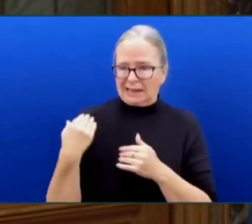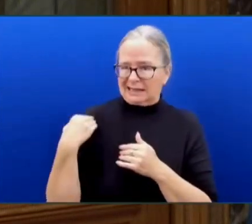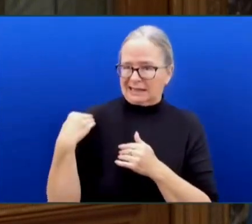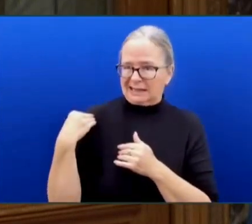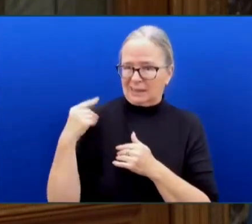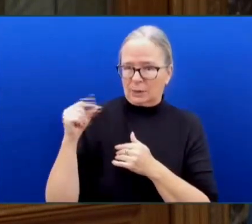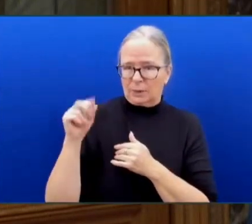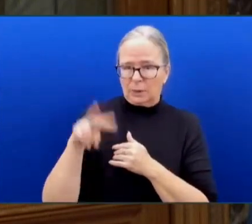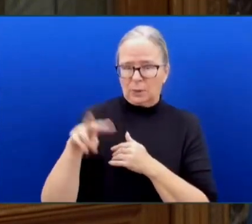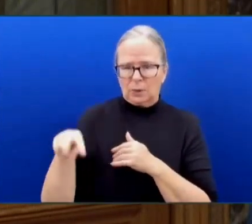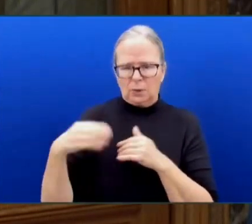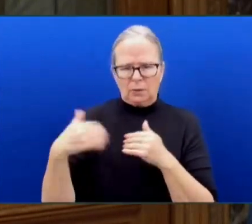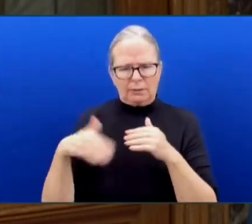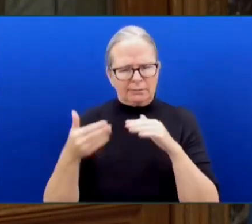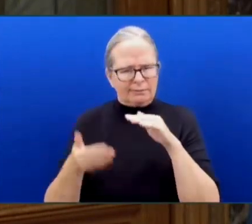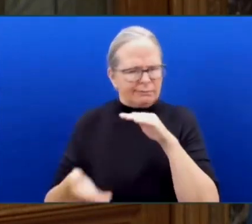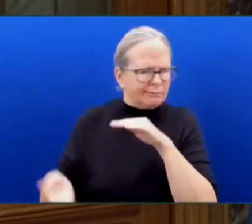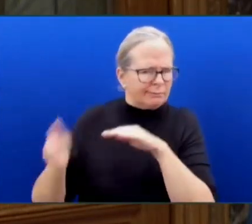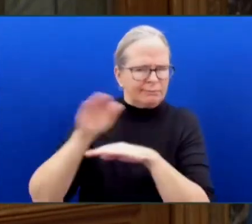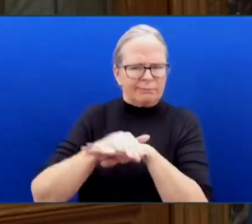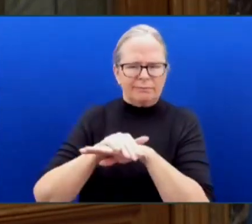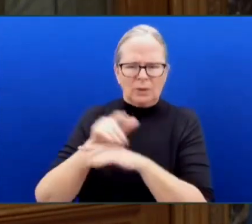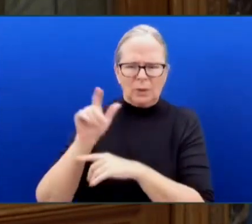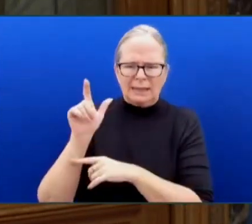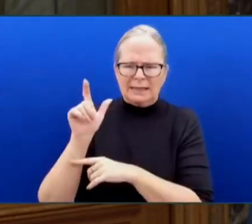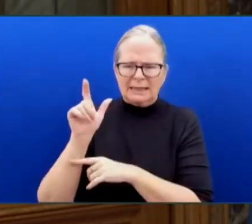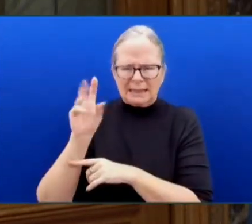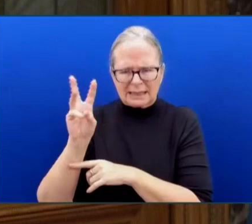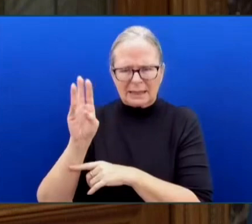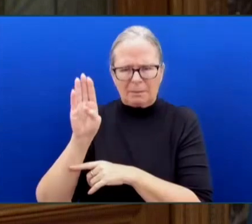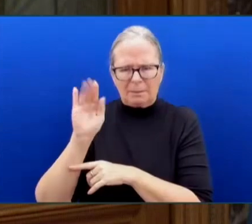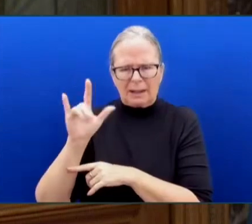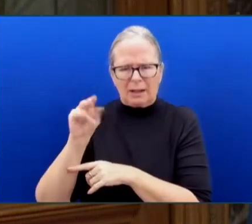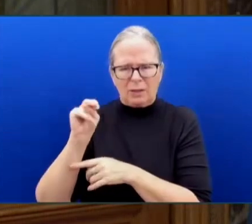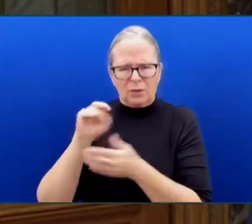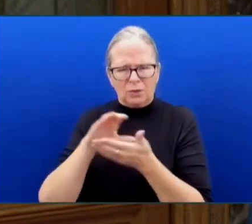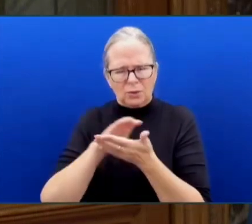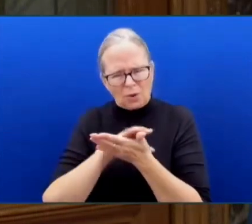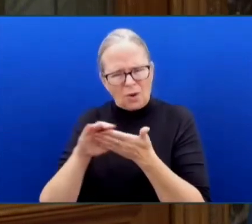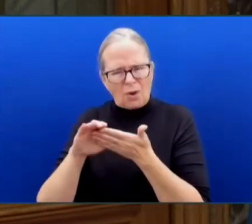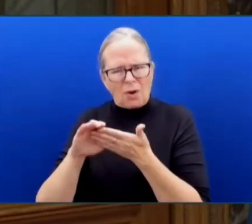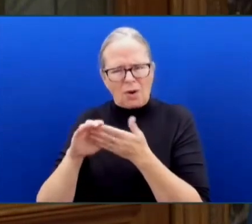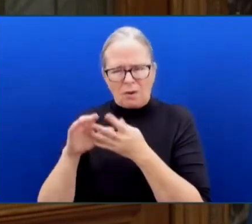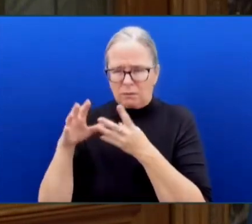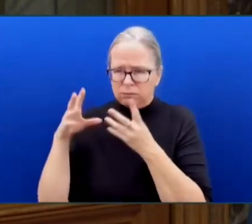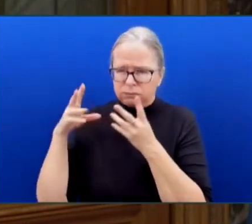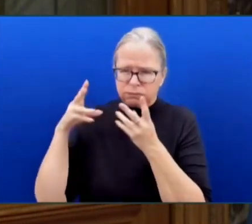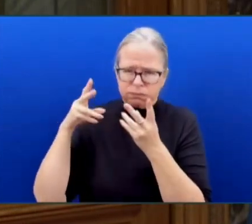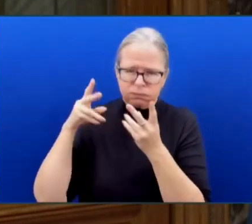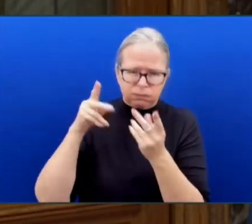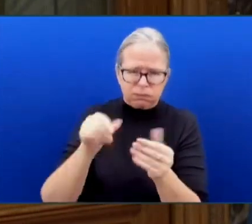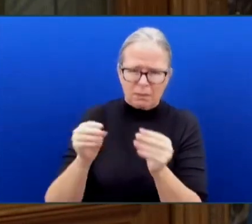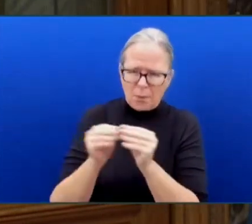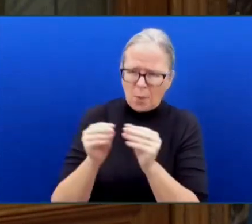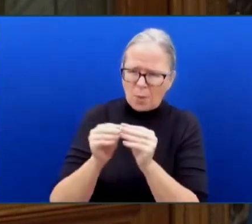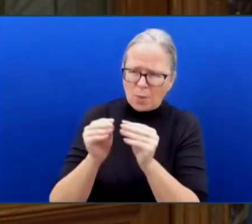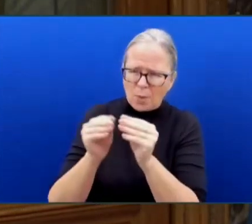Health Minister spends more money for worse results. It isn't working. At what point will this Premier say enough is